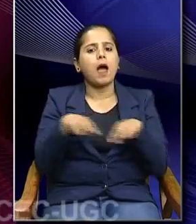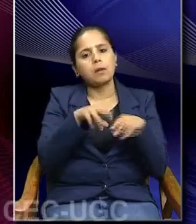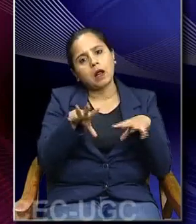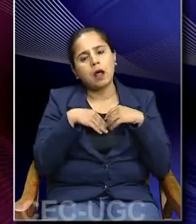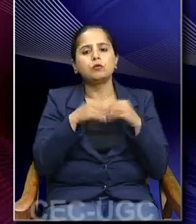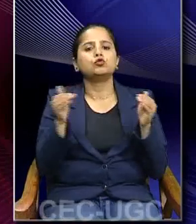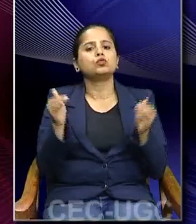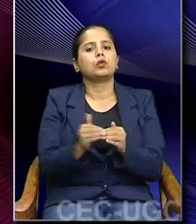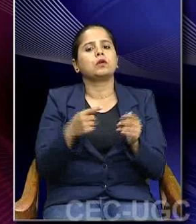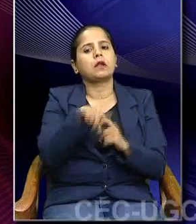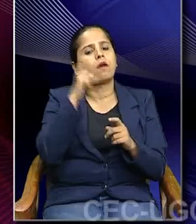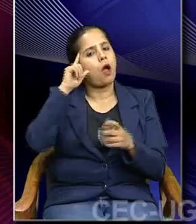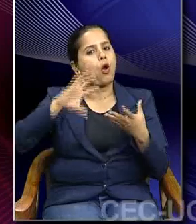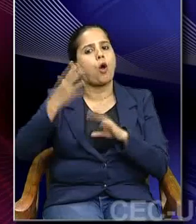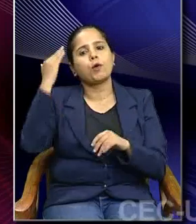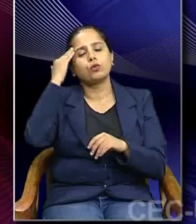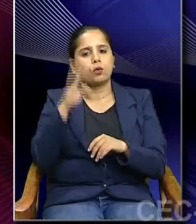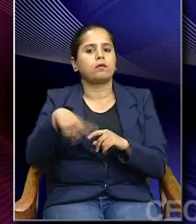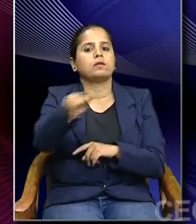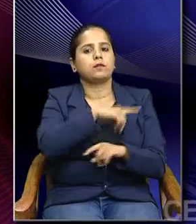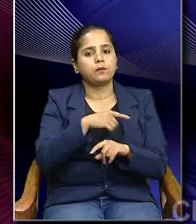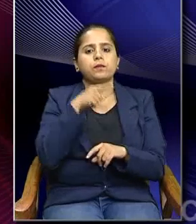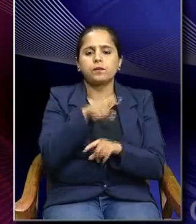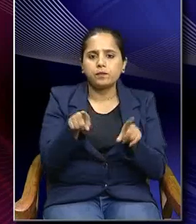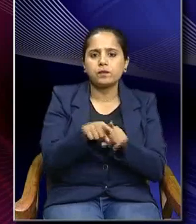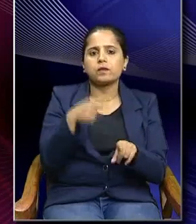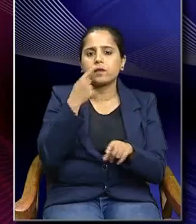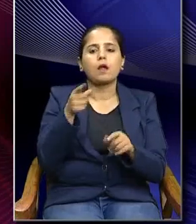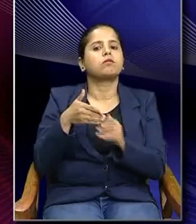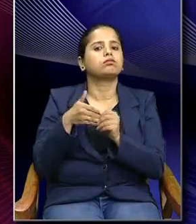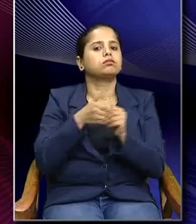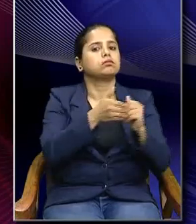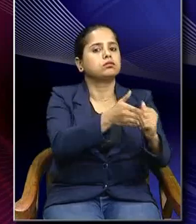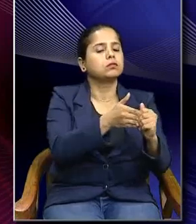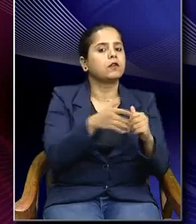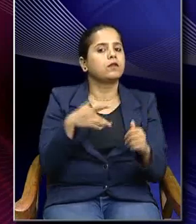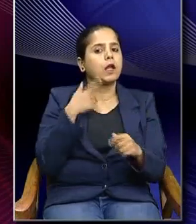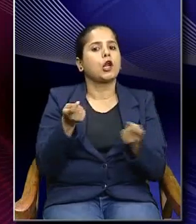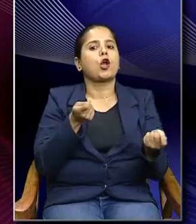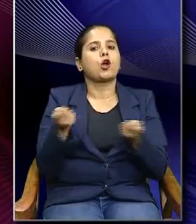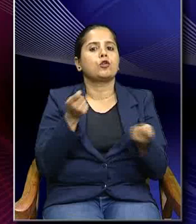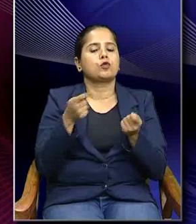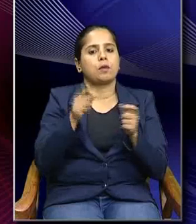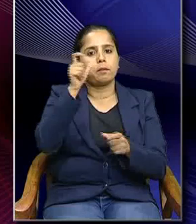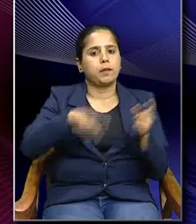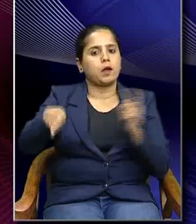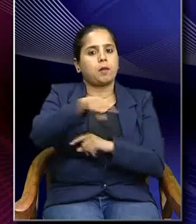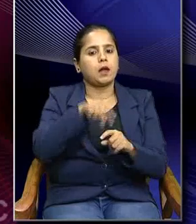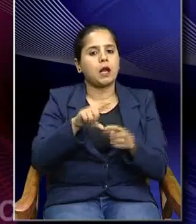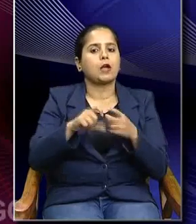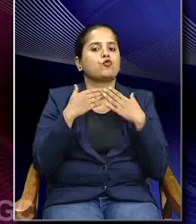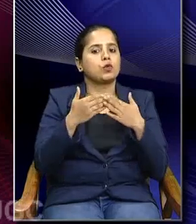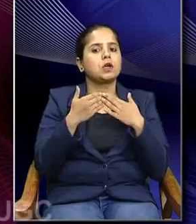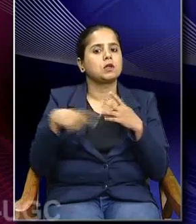they will reduce the size of the family. So it is kind of leading to control of population through